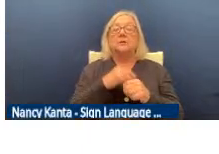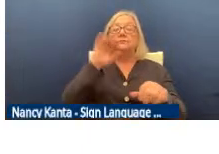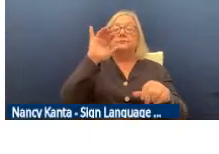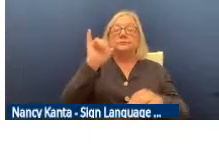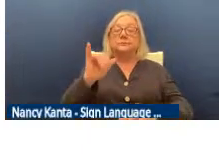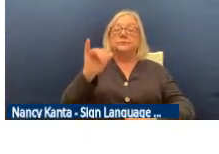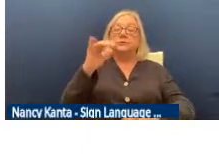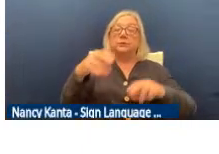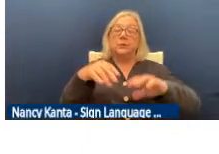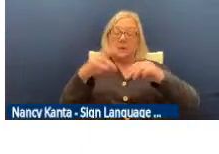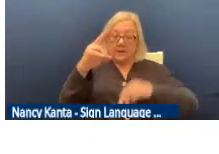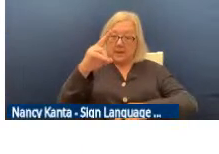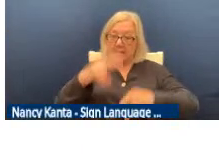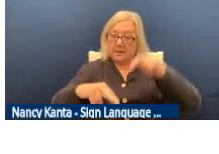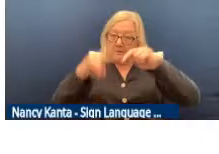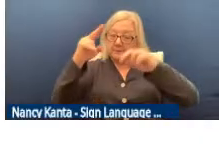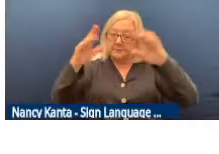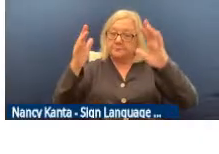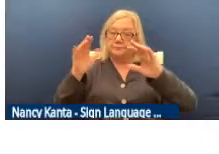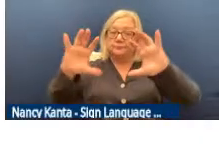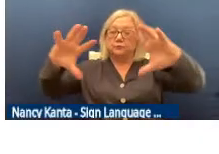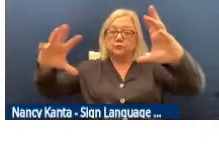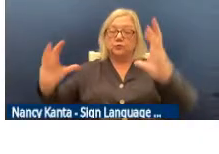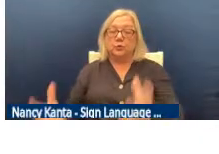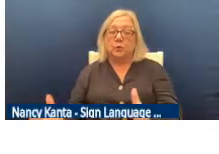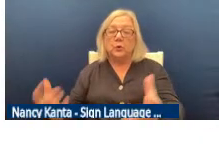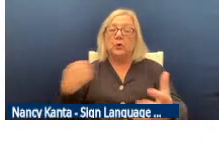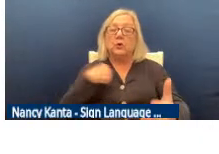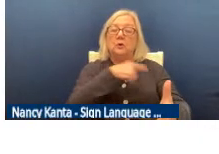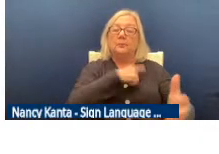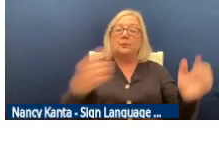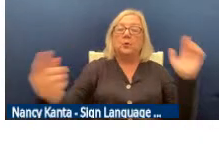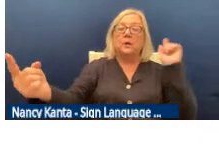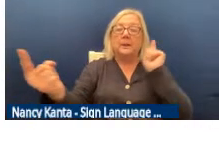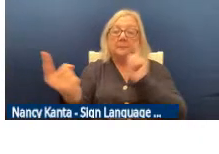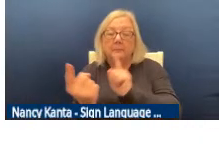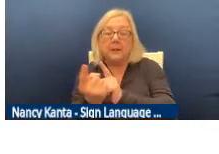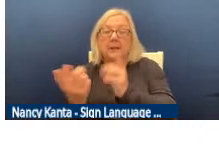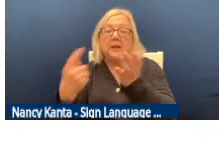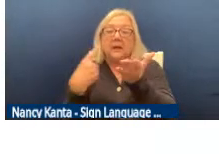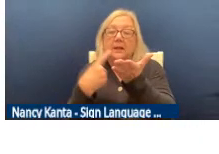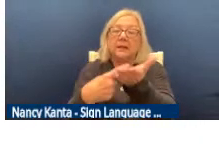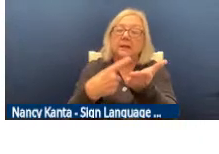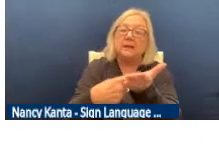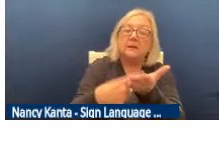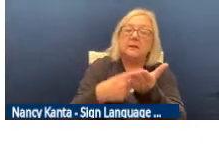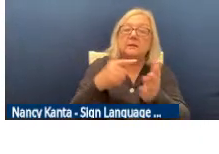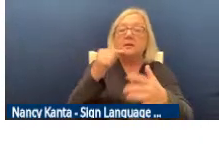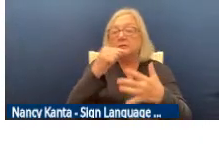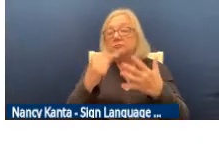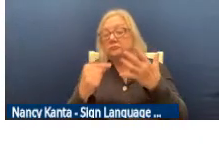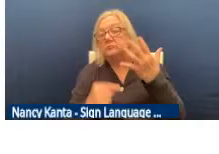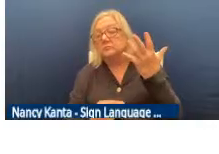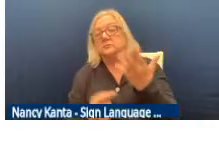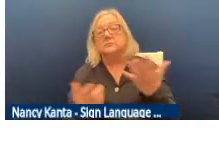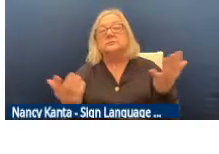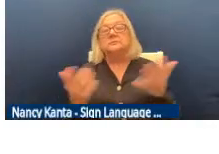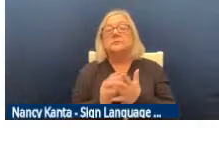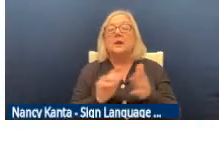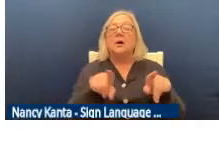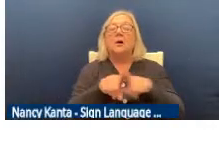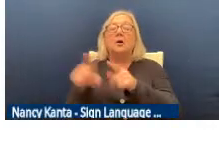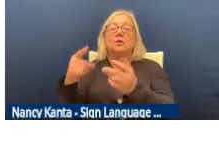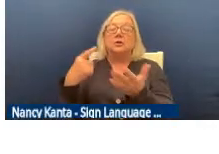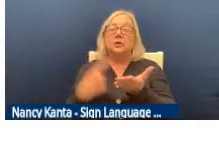times a year moving forward to keep industry updated on upcoming opportunities to work within the program, but also it